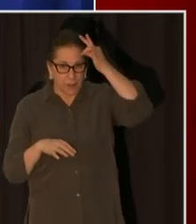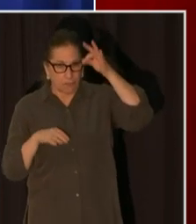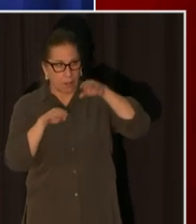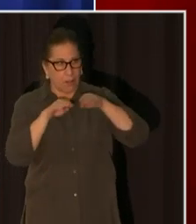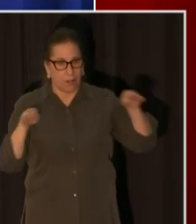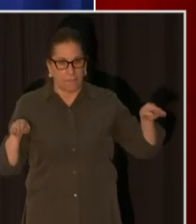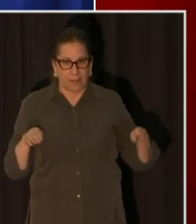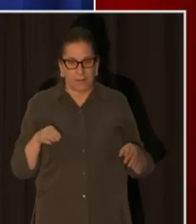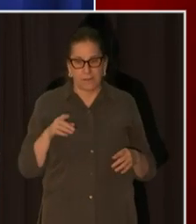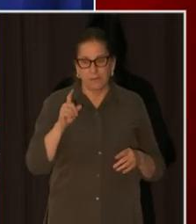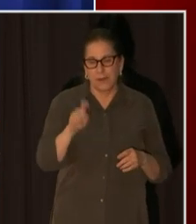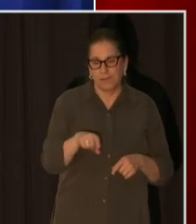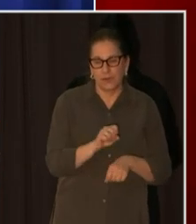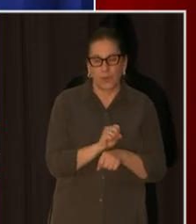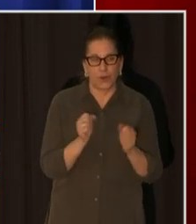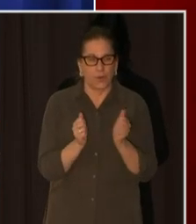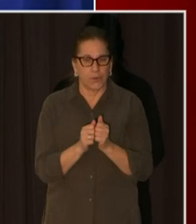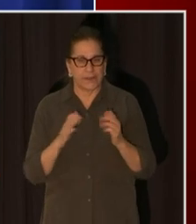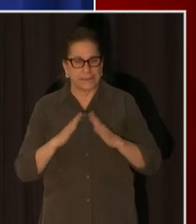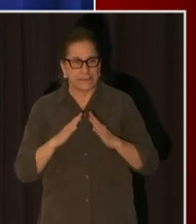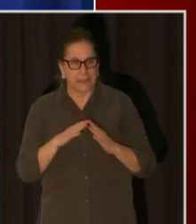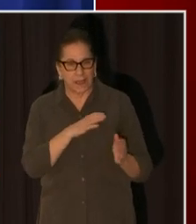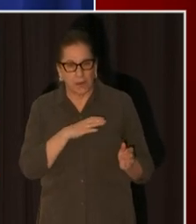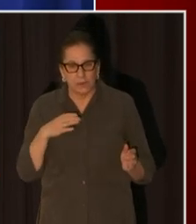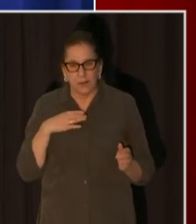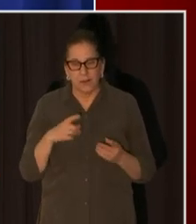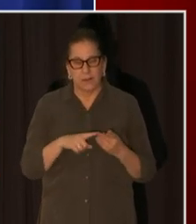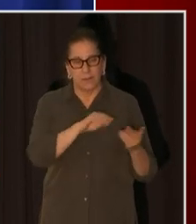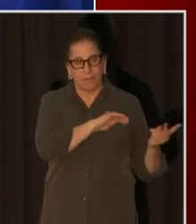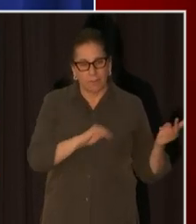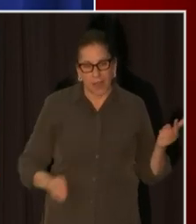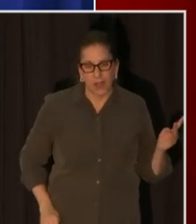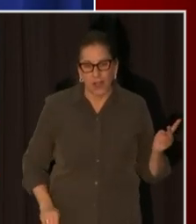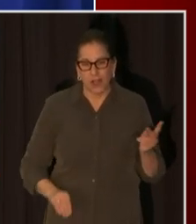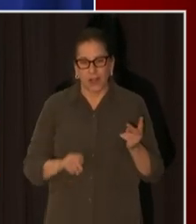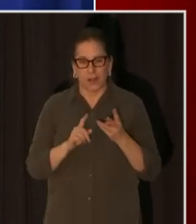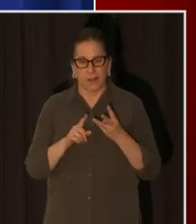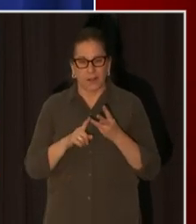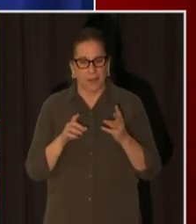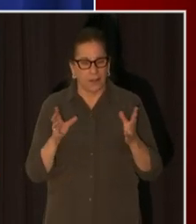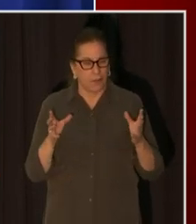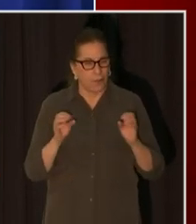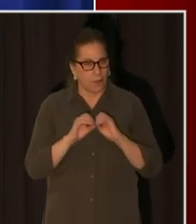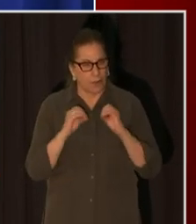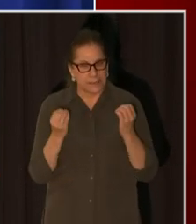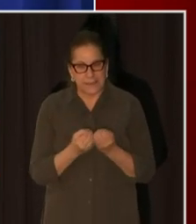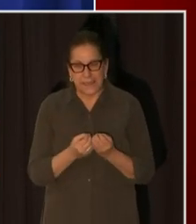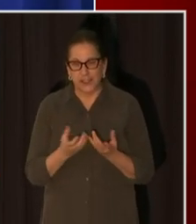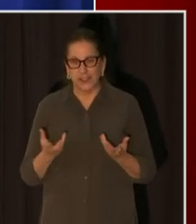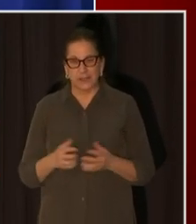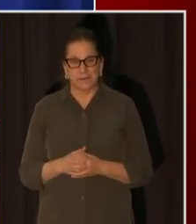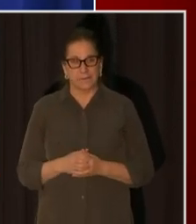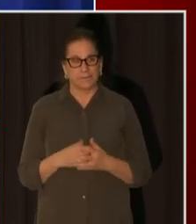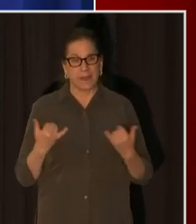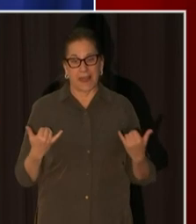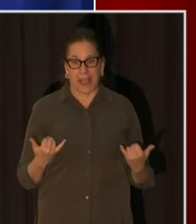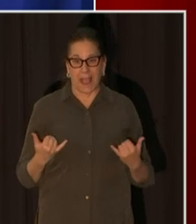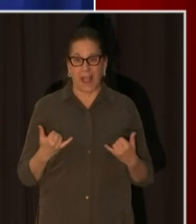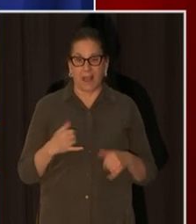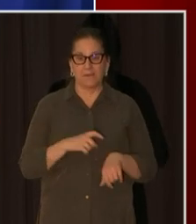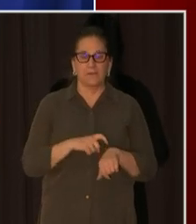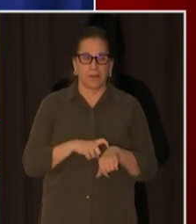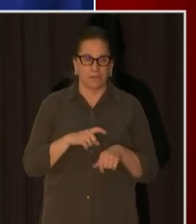moving forward to those agencies that work with the CDFIs, the black banks. Also,